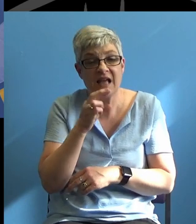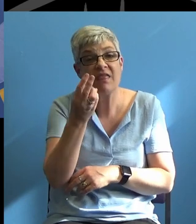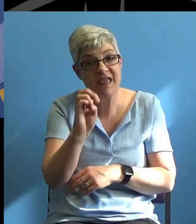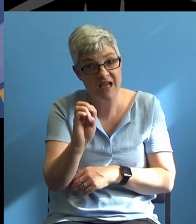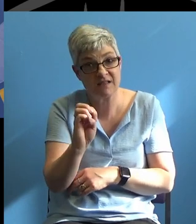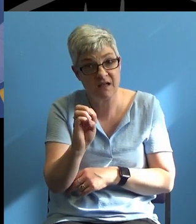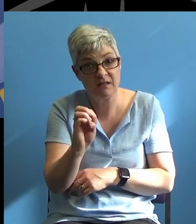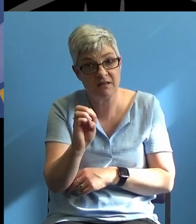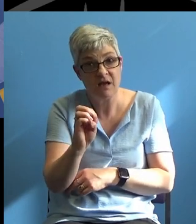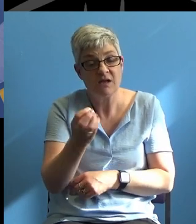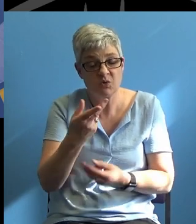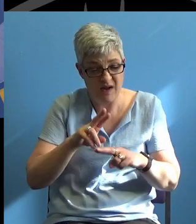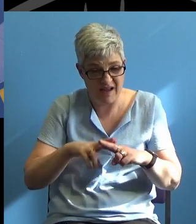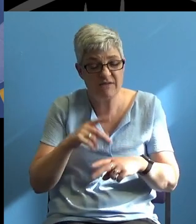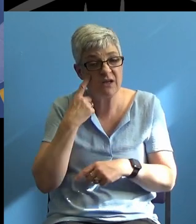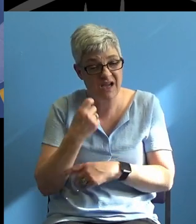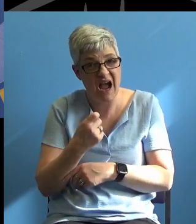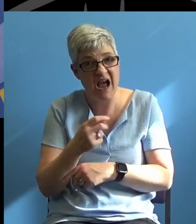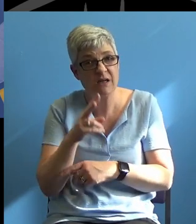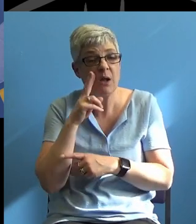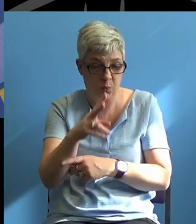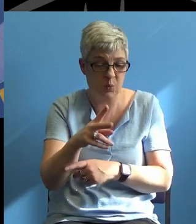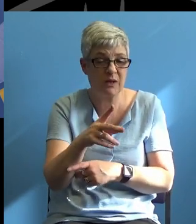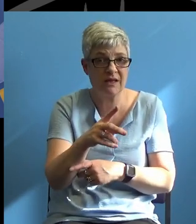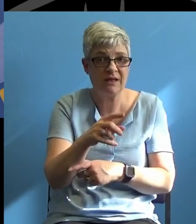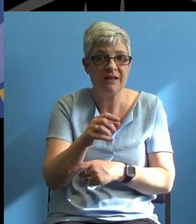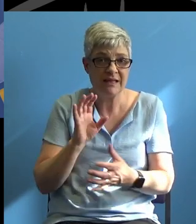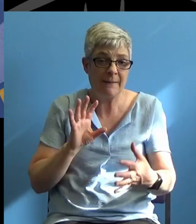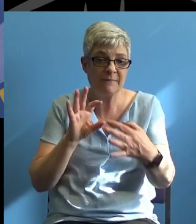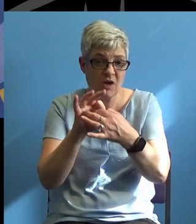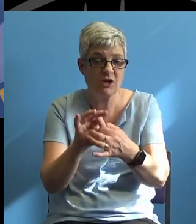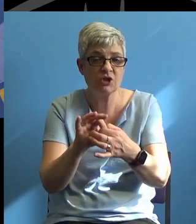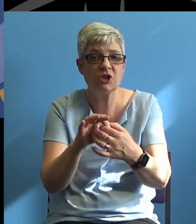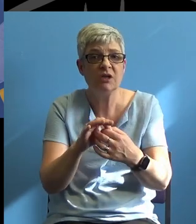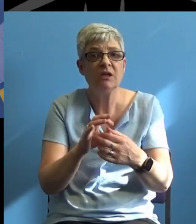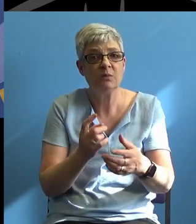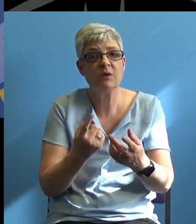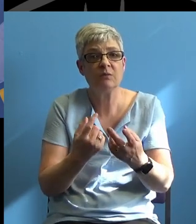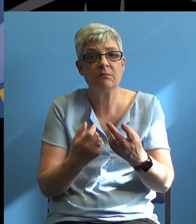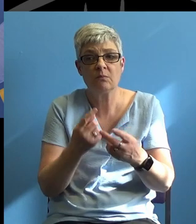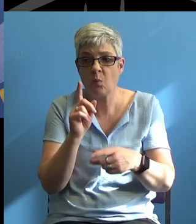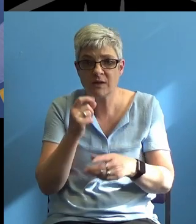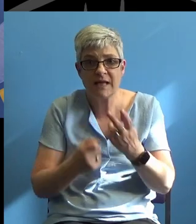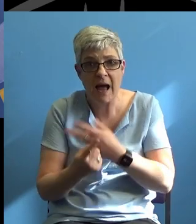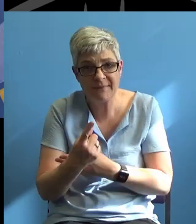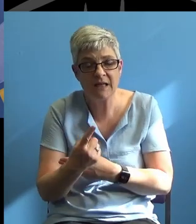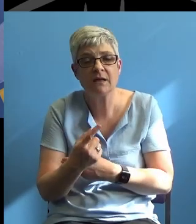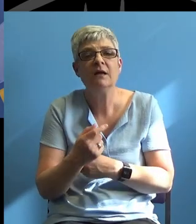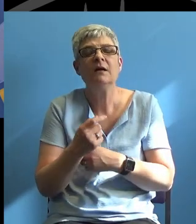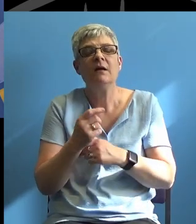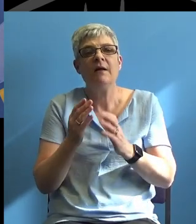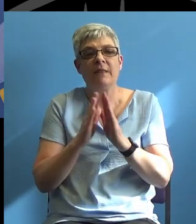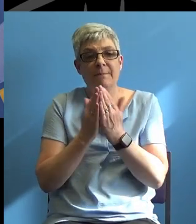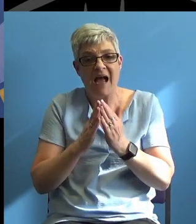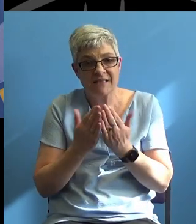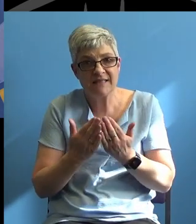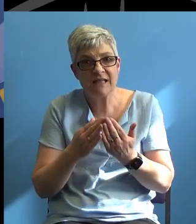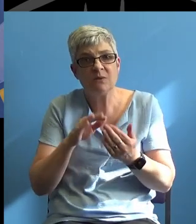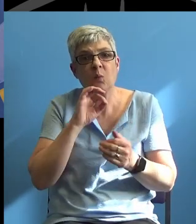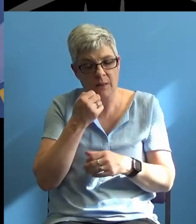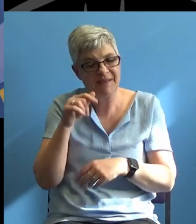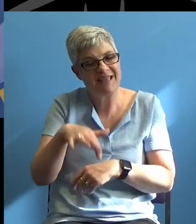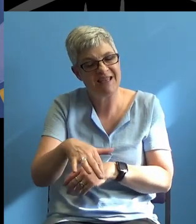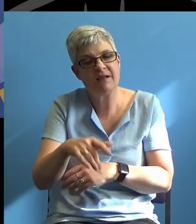if you've got the chance, take time to look at them, to keep in touch with what's going on. The Church Magazine will also be with you before